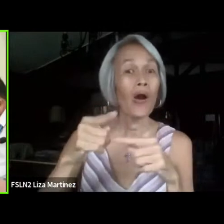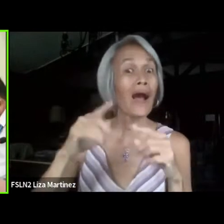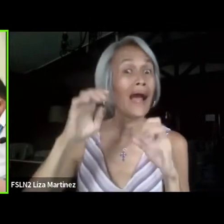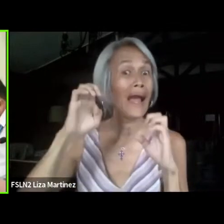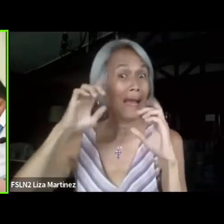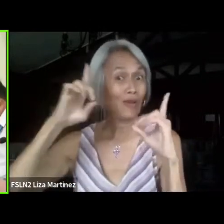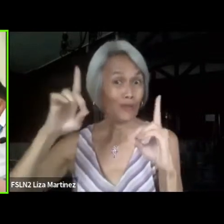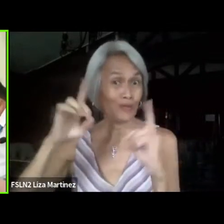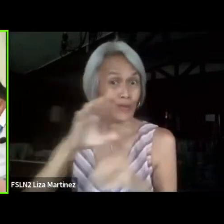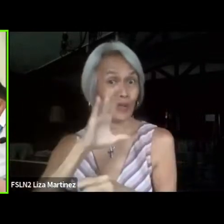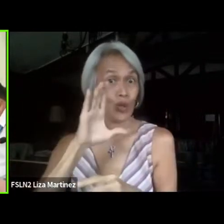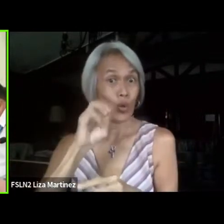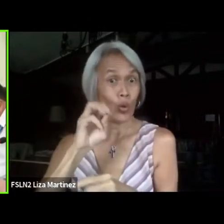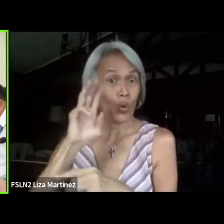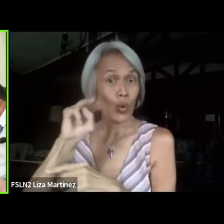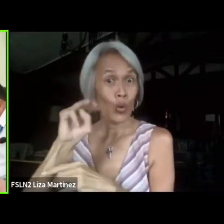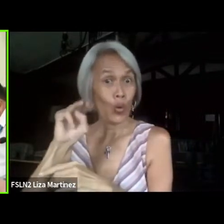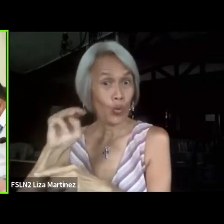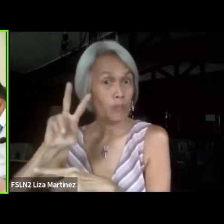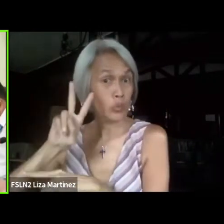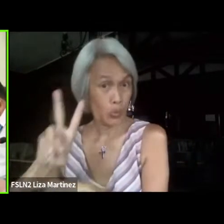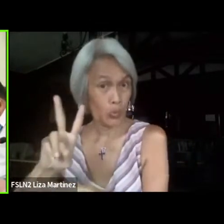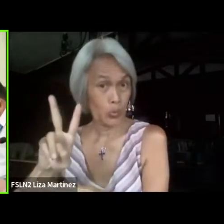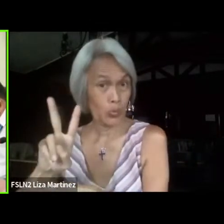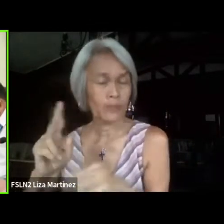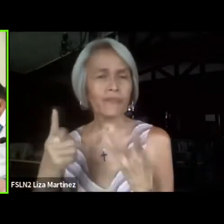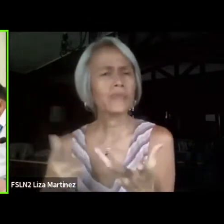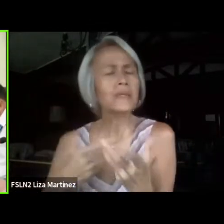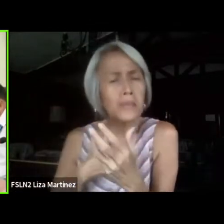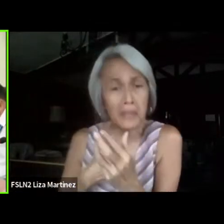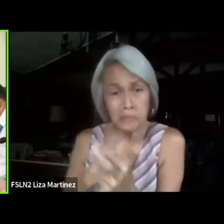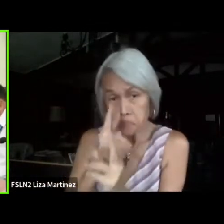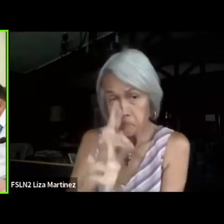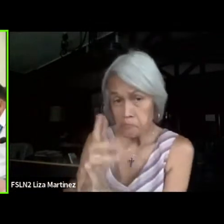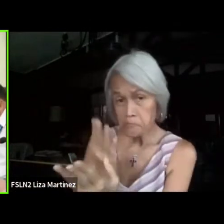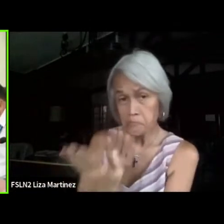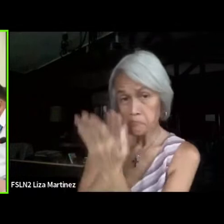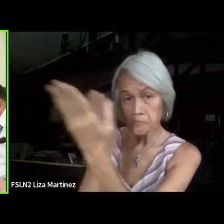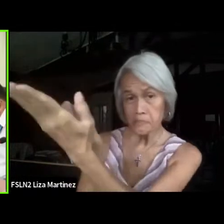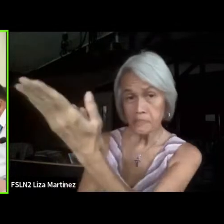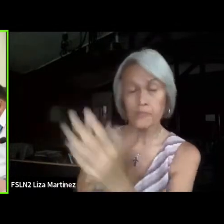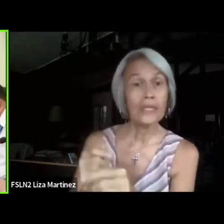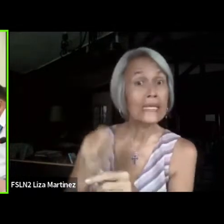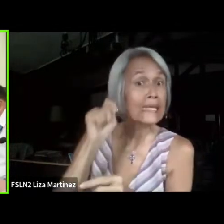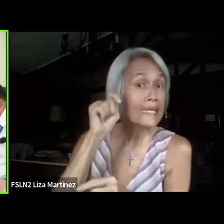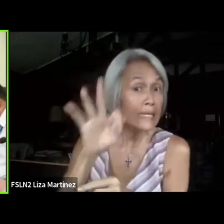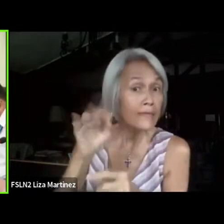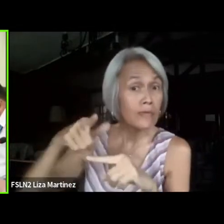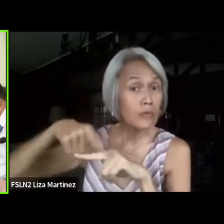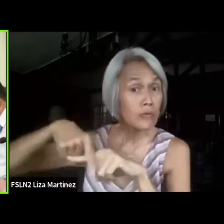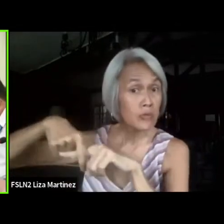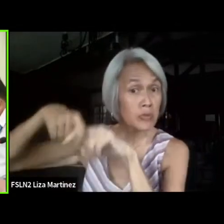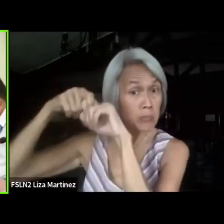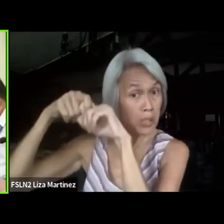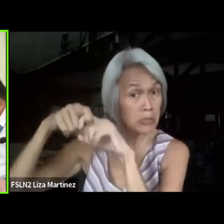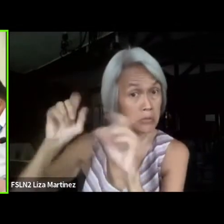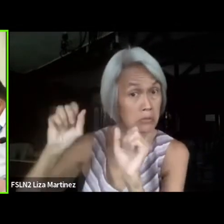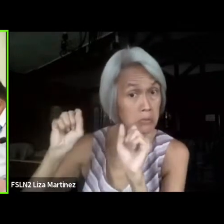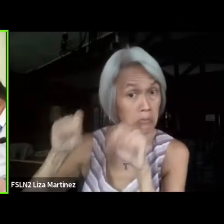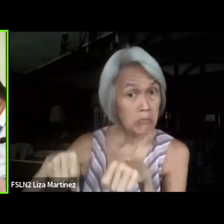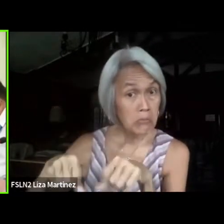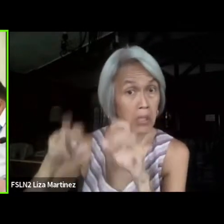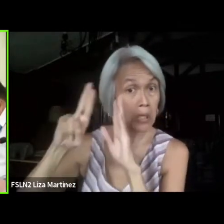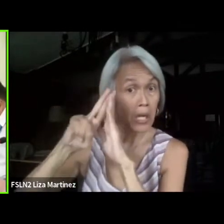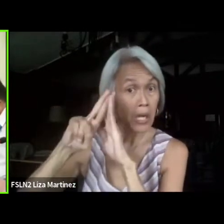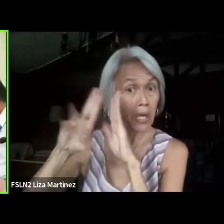akong respectfully for your consideration, suggestion, that in the suspension, if it is possible, the bill mandates